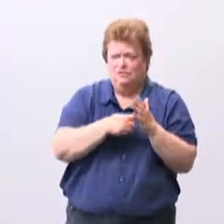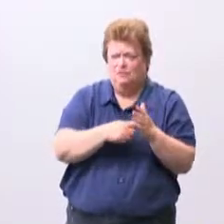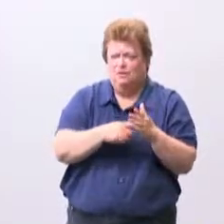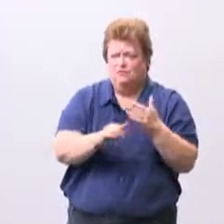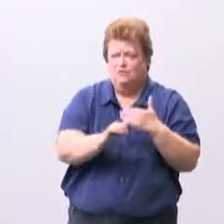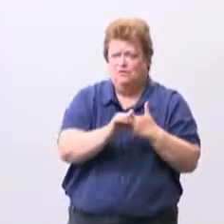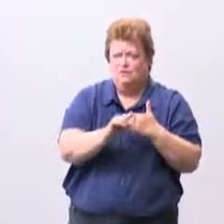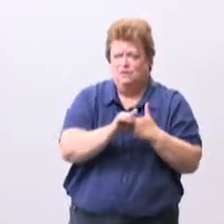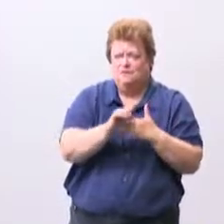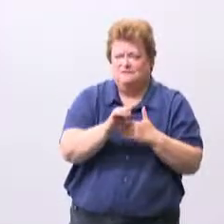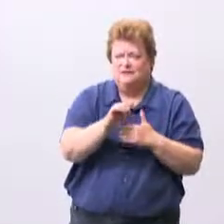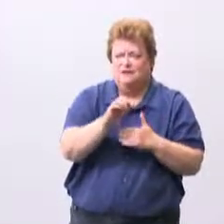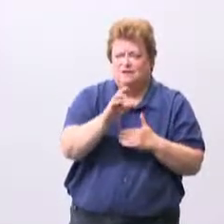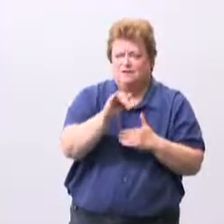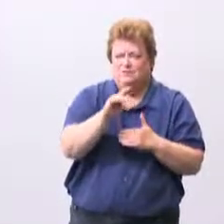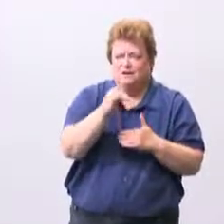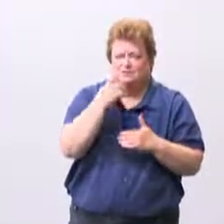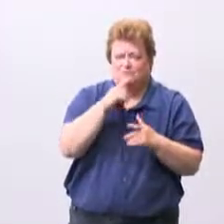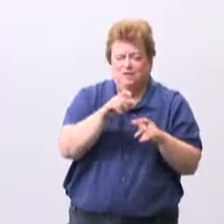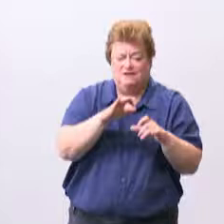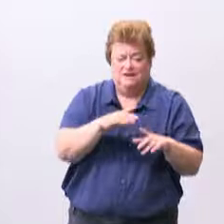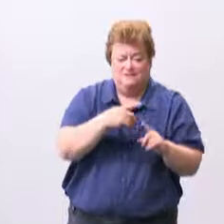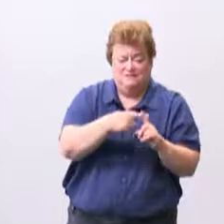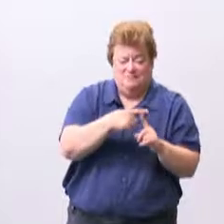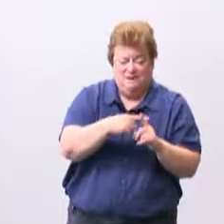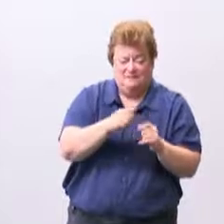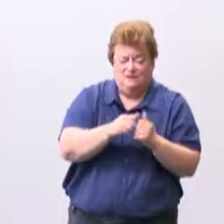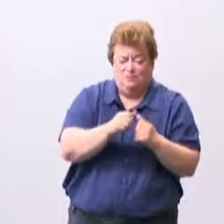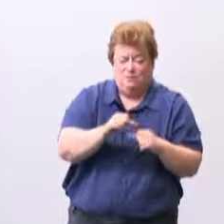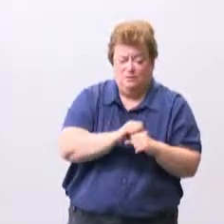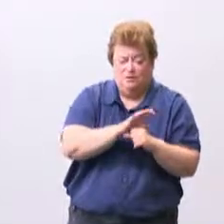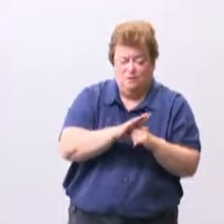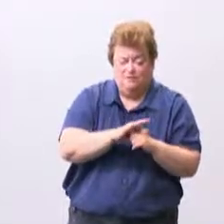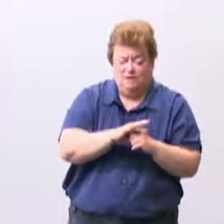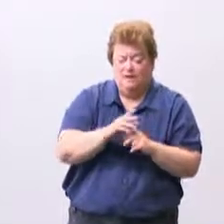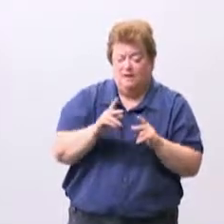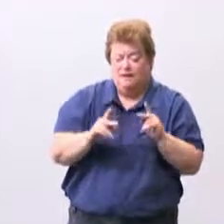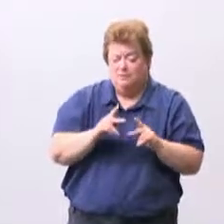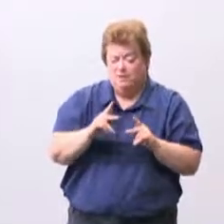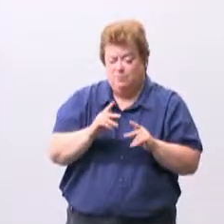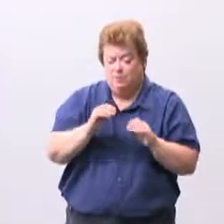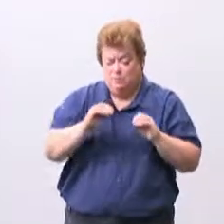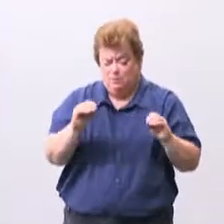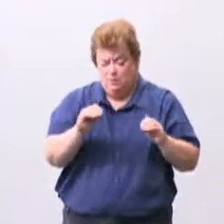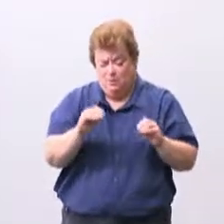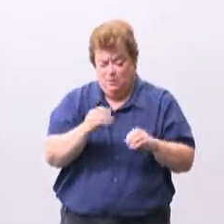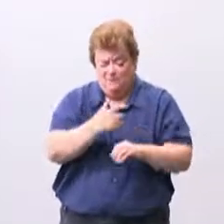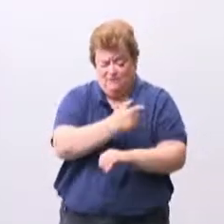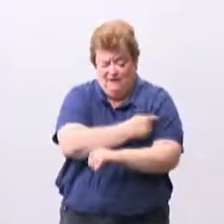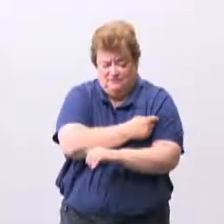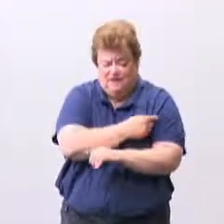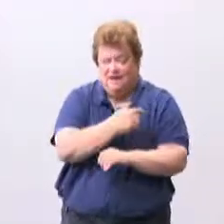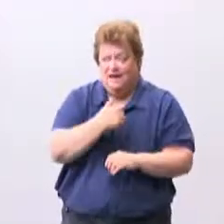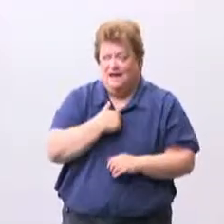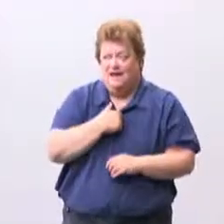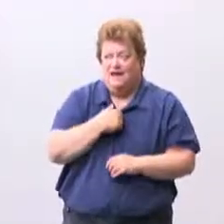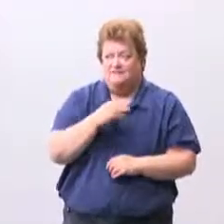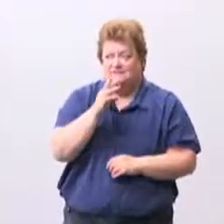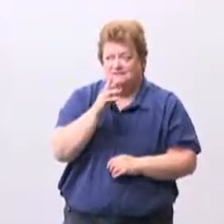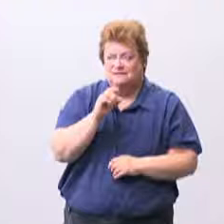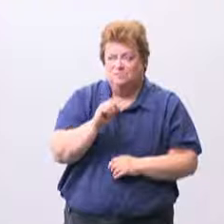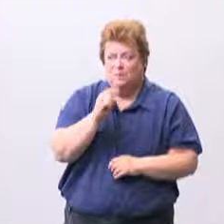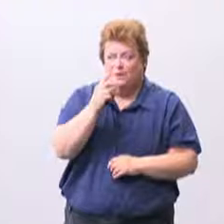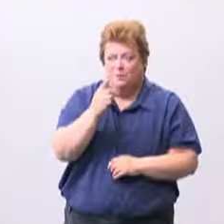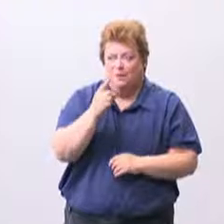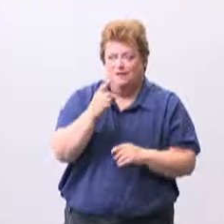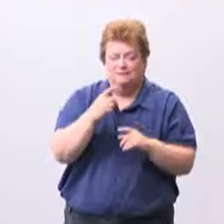of testing positive for COVID-19. People who are unvaccinated had 6.1 times greater risk of